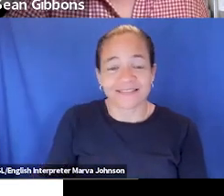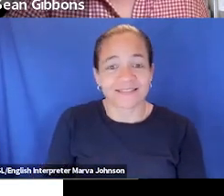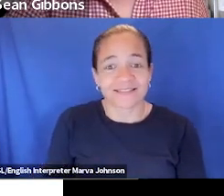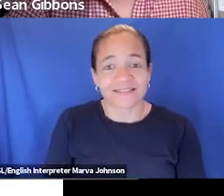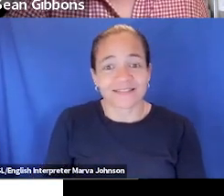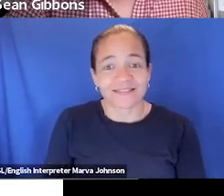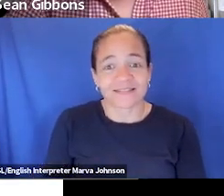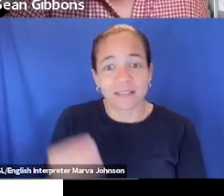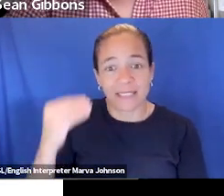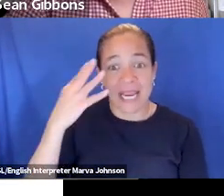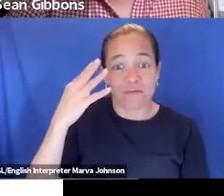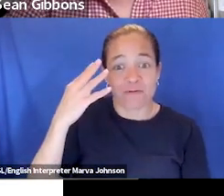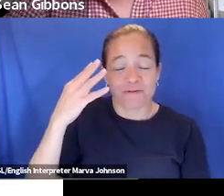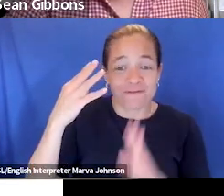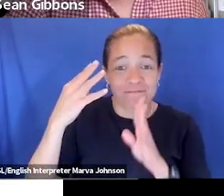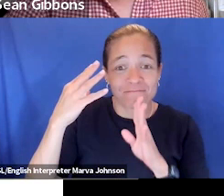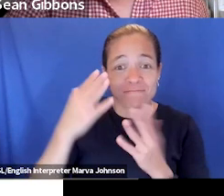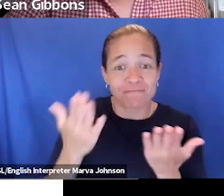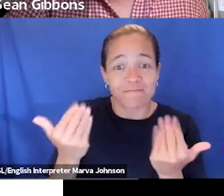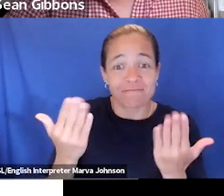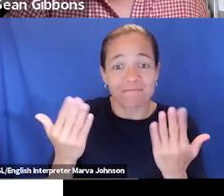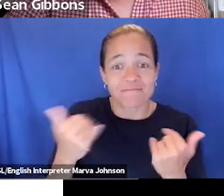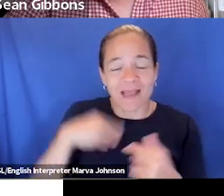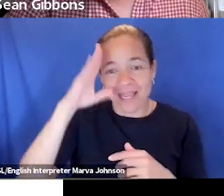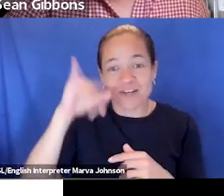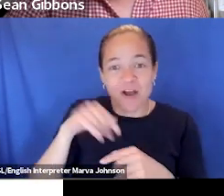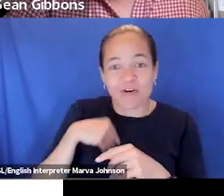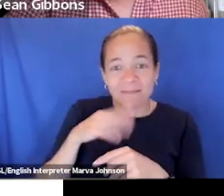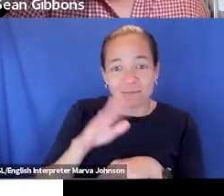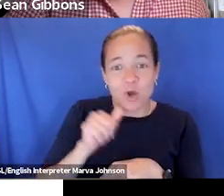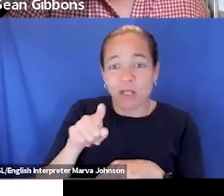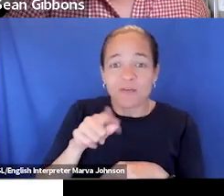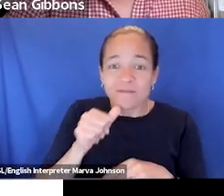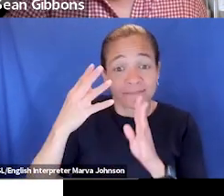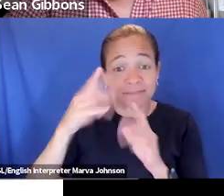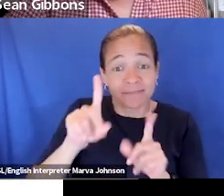and your microphone. Again, I know I'm calling on folks here, so if y'all are prepared to do that, that's cool.